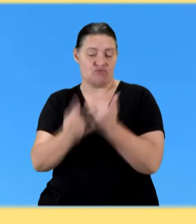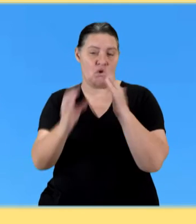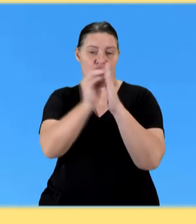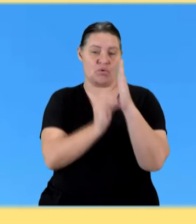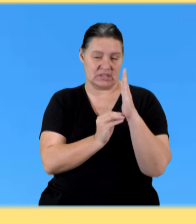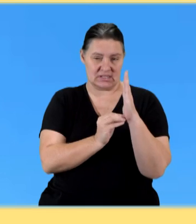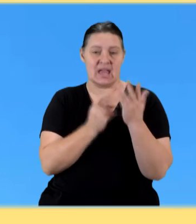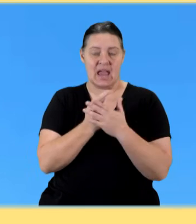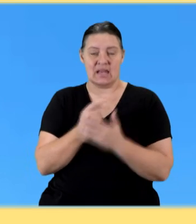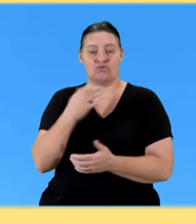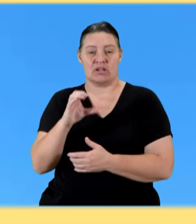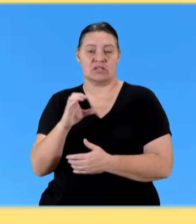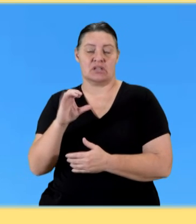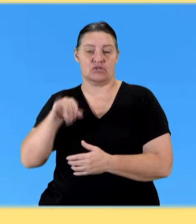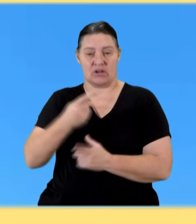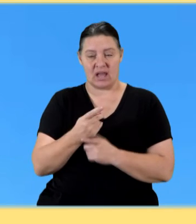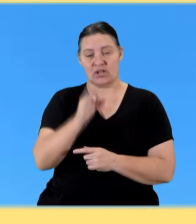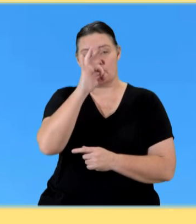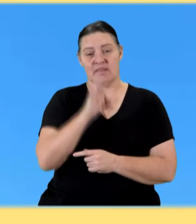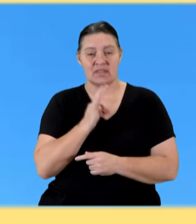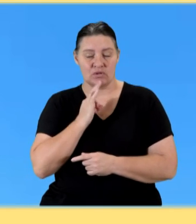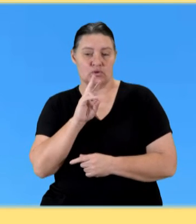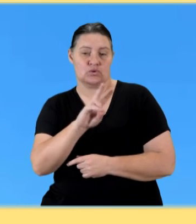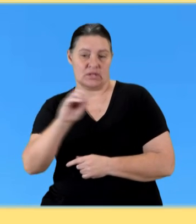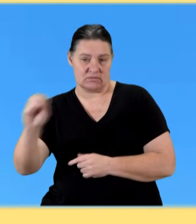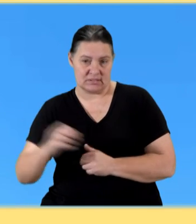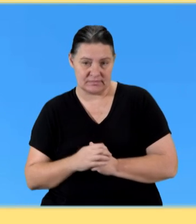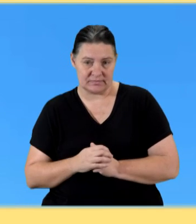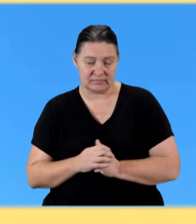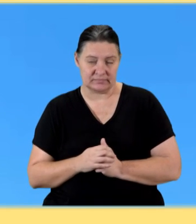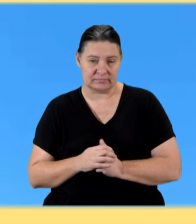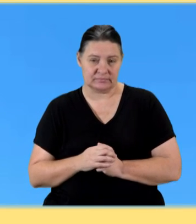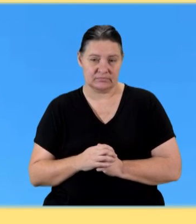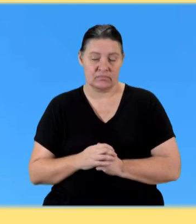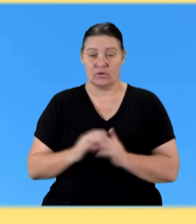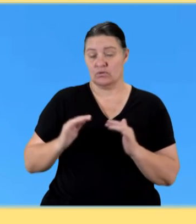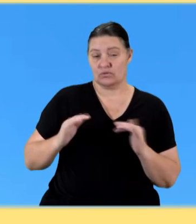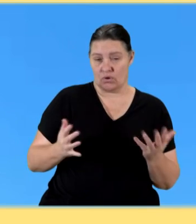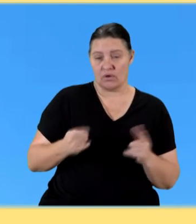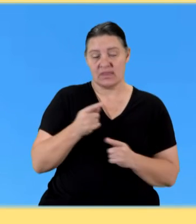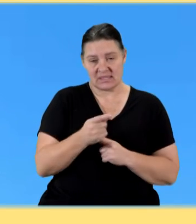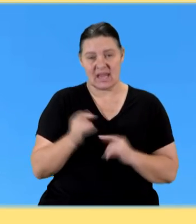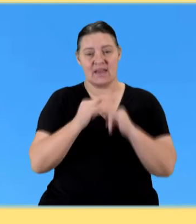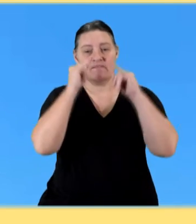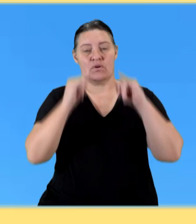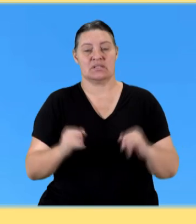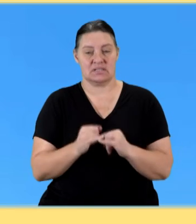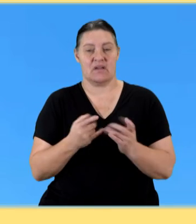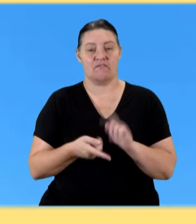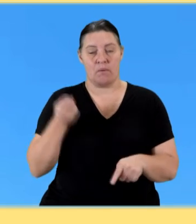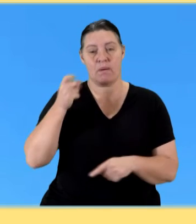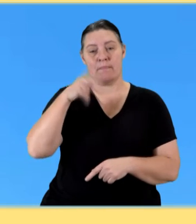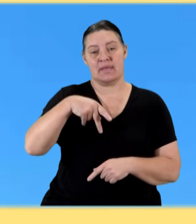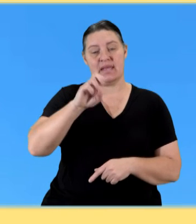incorrectly recorded in the creditors journal as 3,200. So this is an invoice